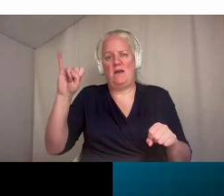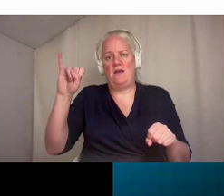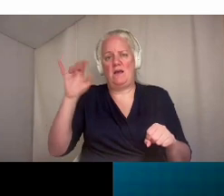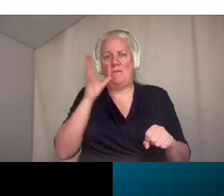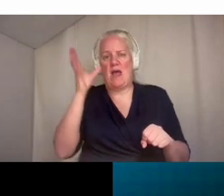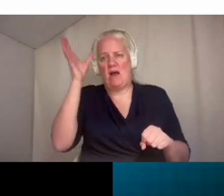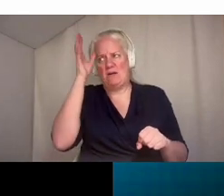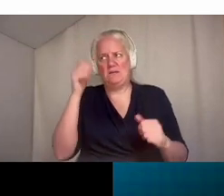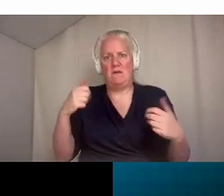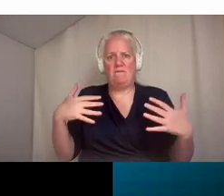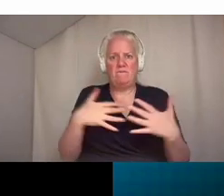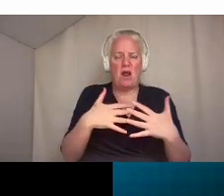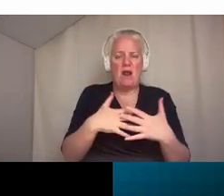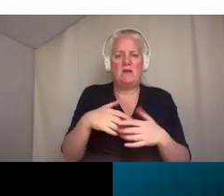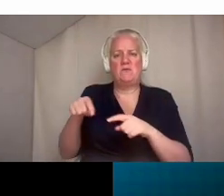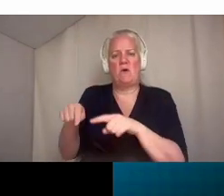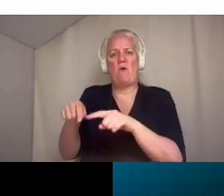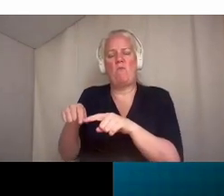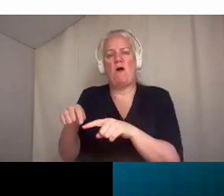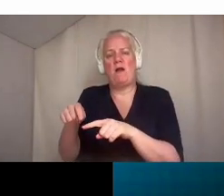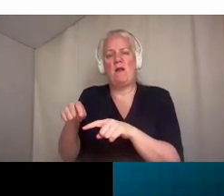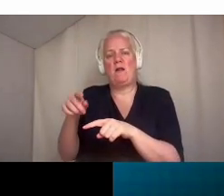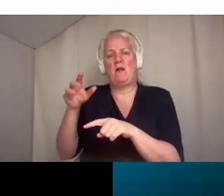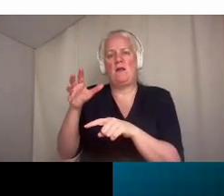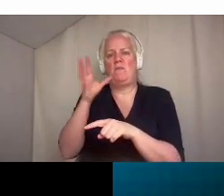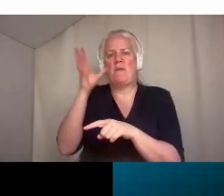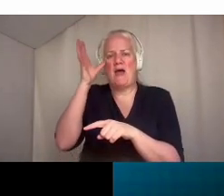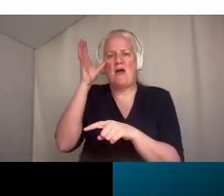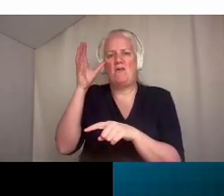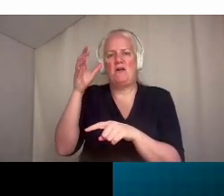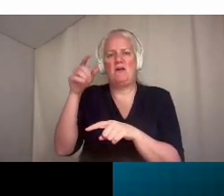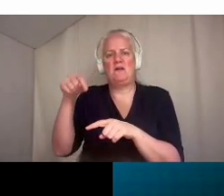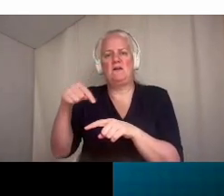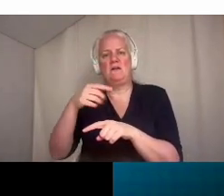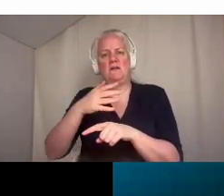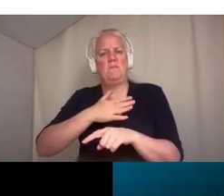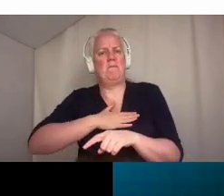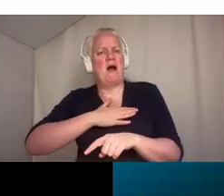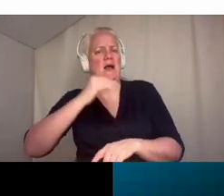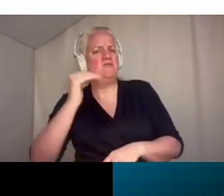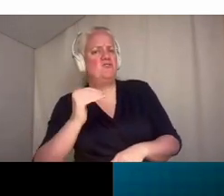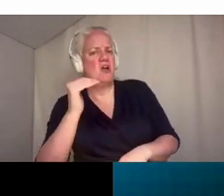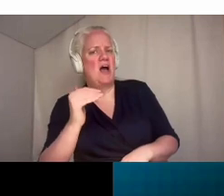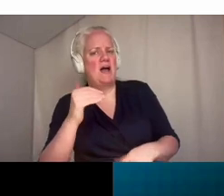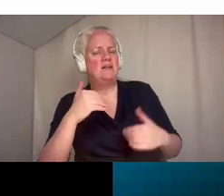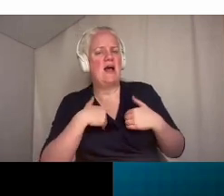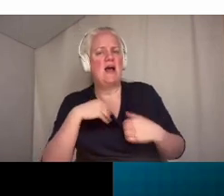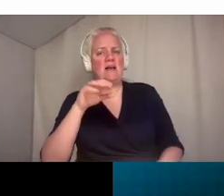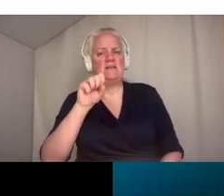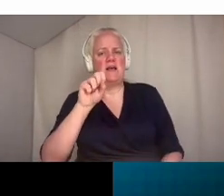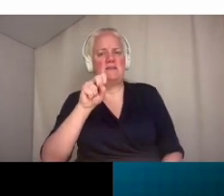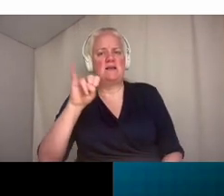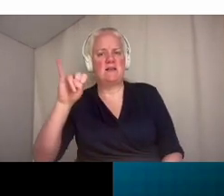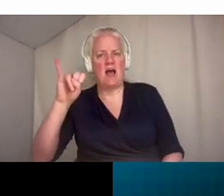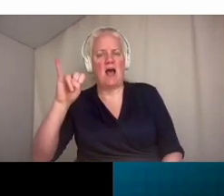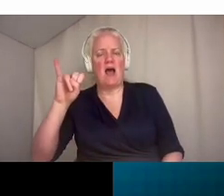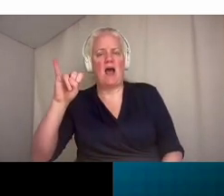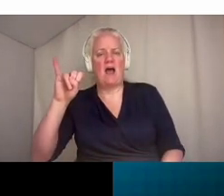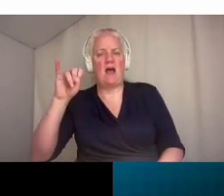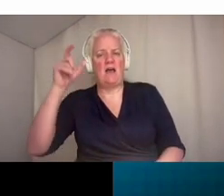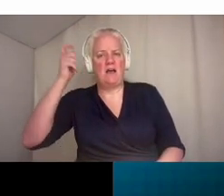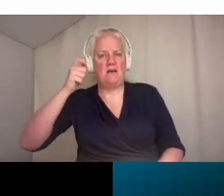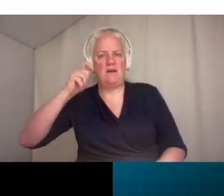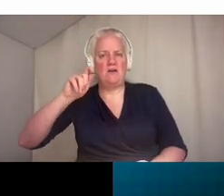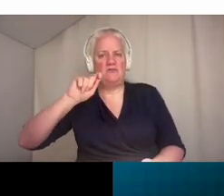about this parent's son or daughter had a SSI redetermination and the ABLE